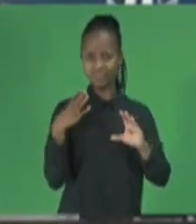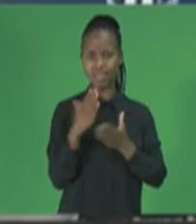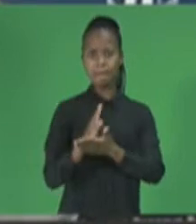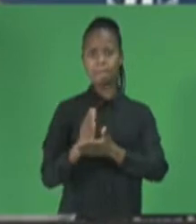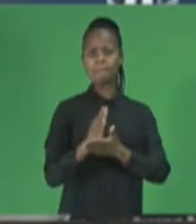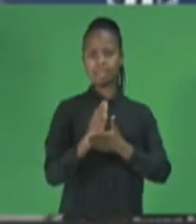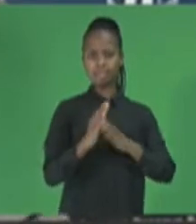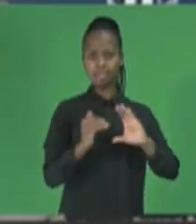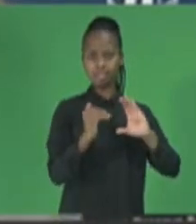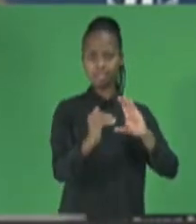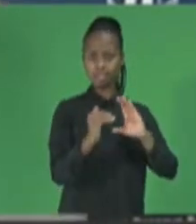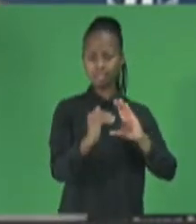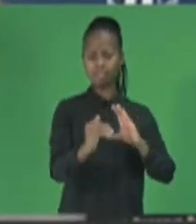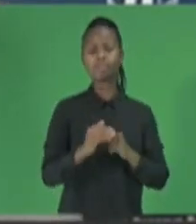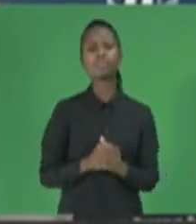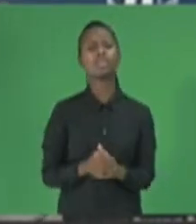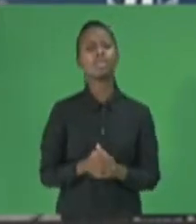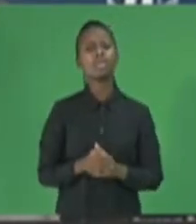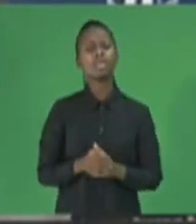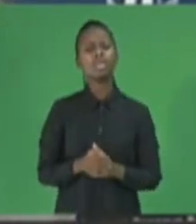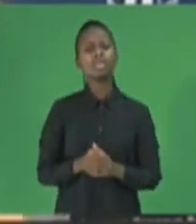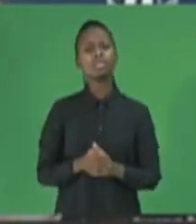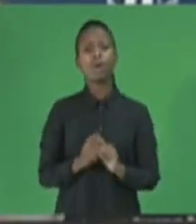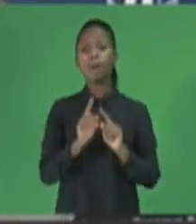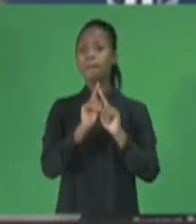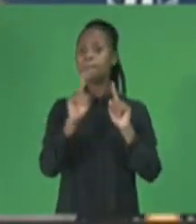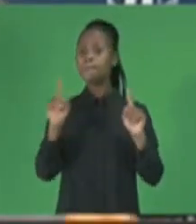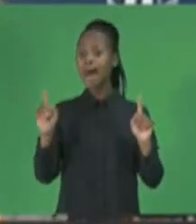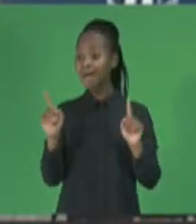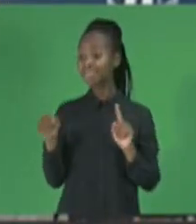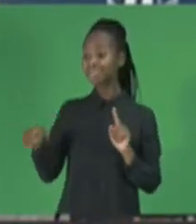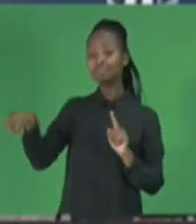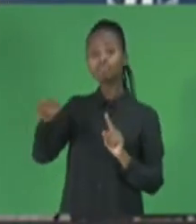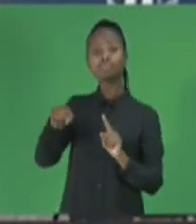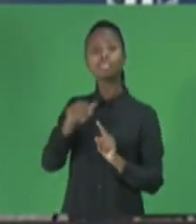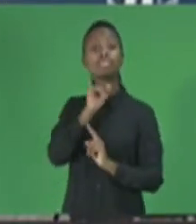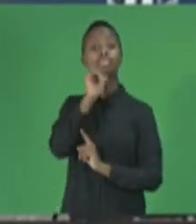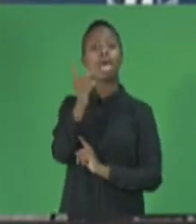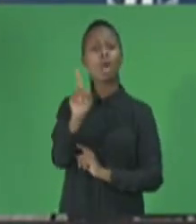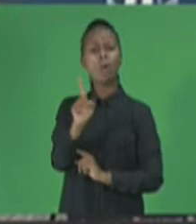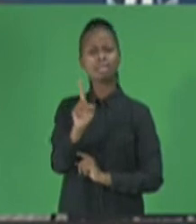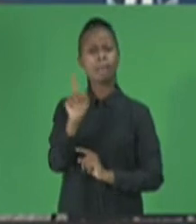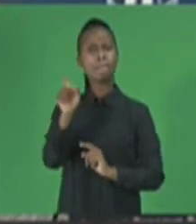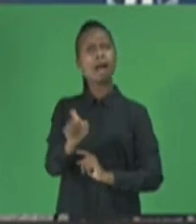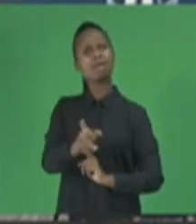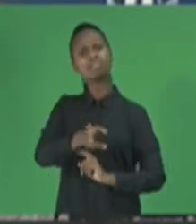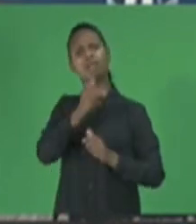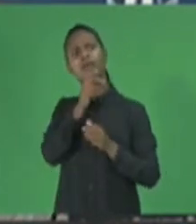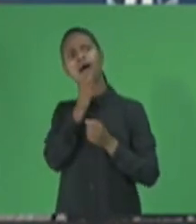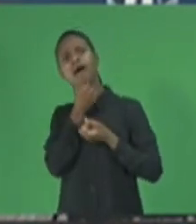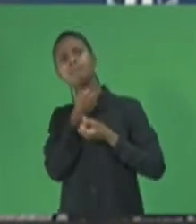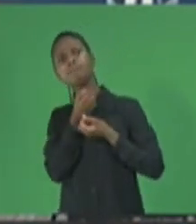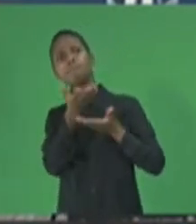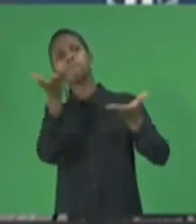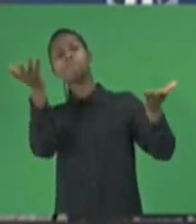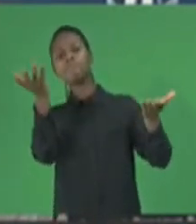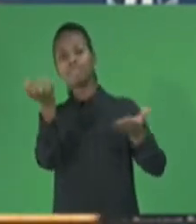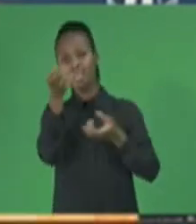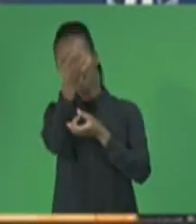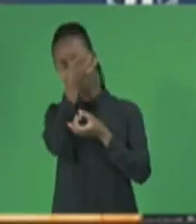decided at that time not to announce the 2 to 4% target.